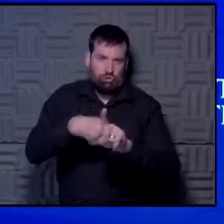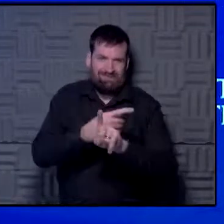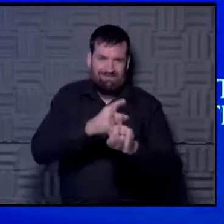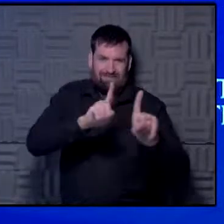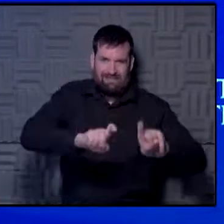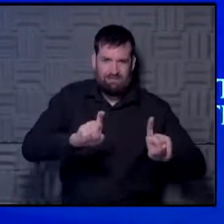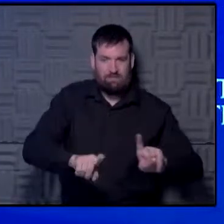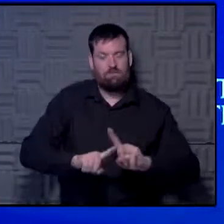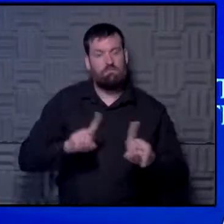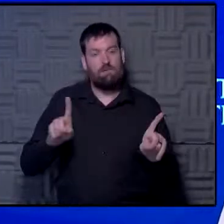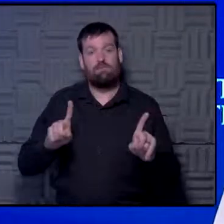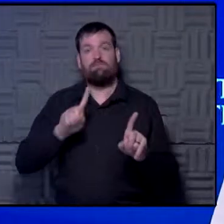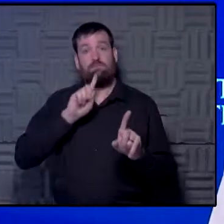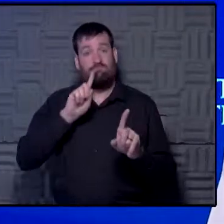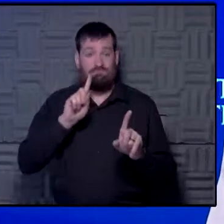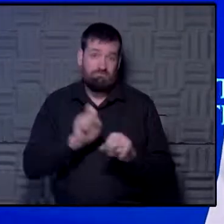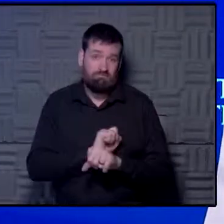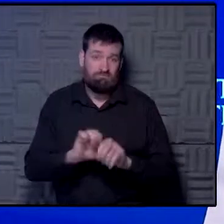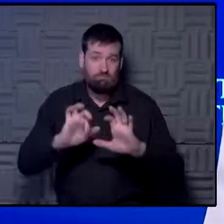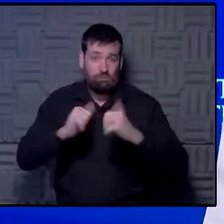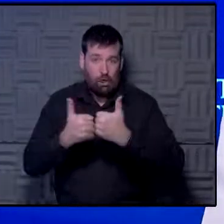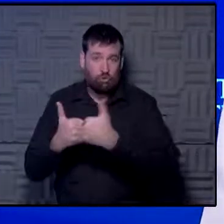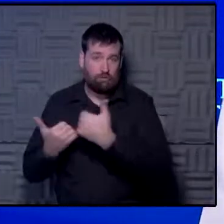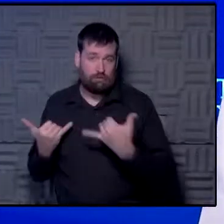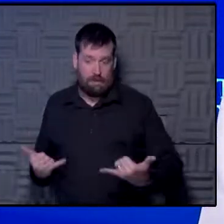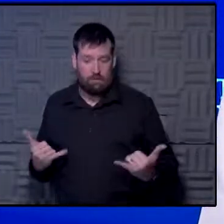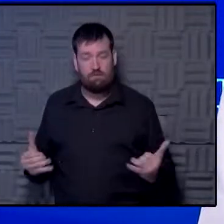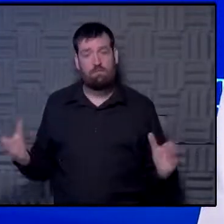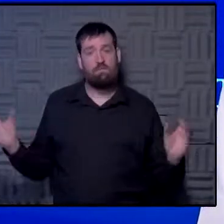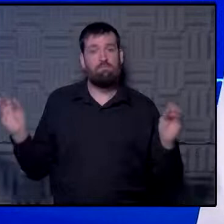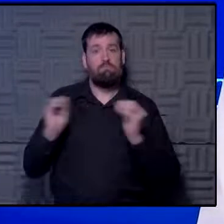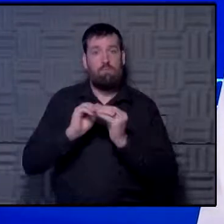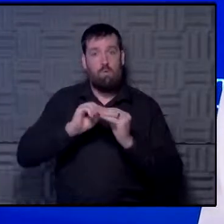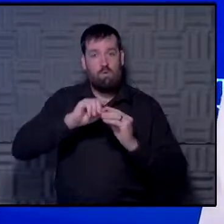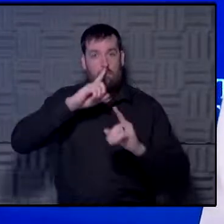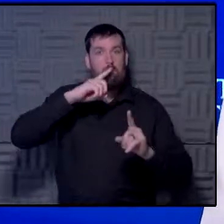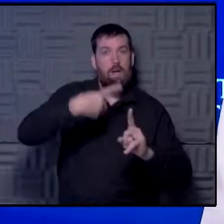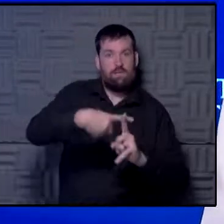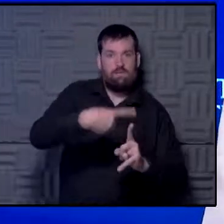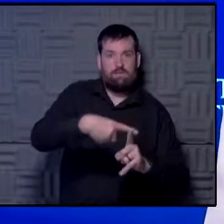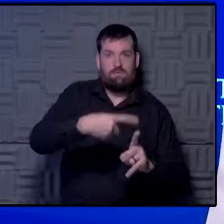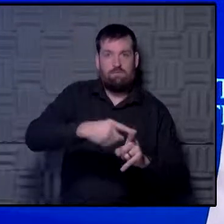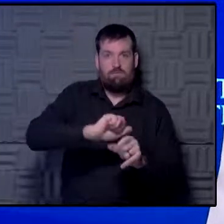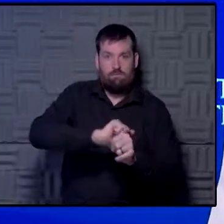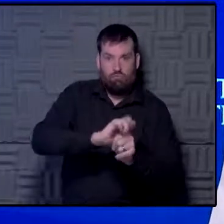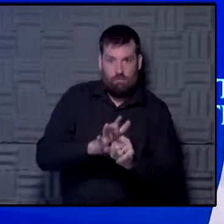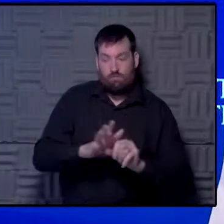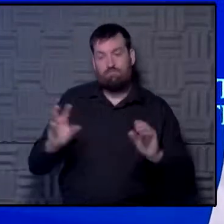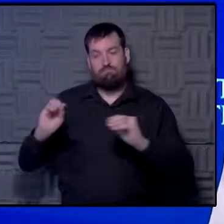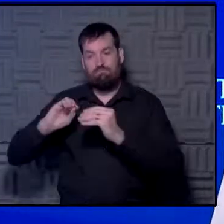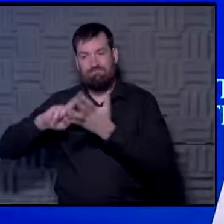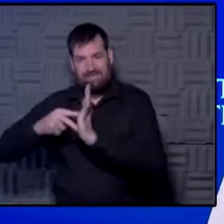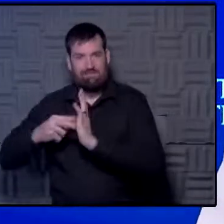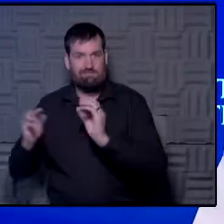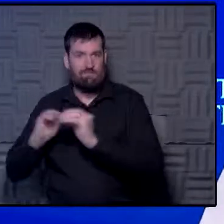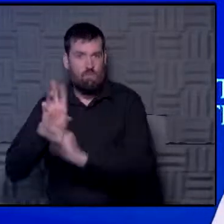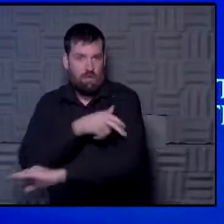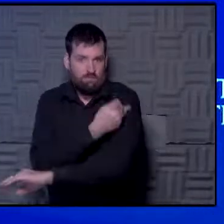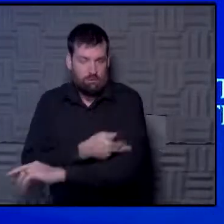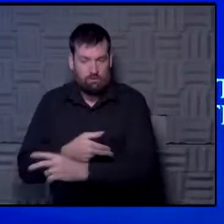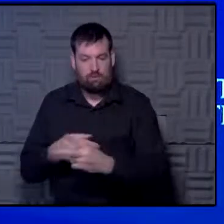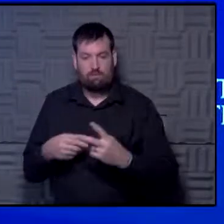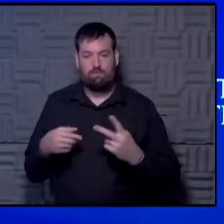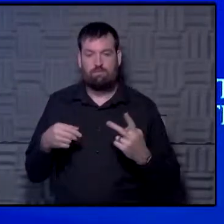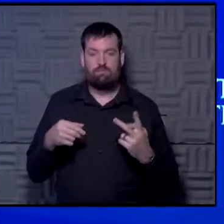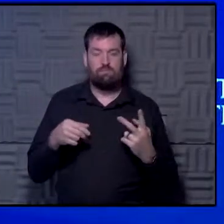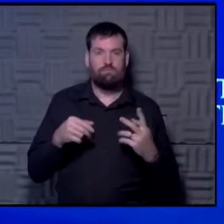testing. It's a real challenge that we're facing because there's more positive COVID patients out there, which translates into more hospitalizations, which